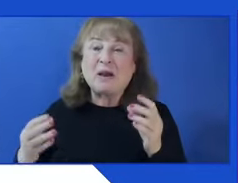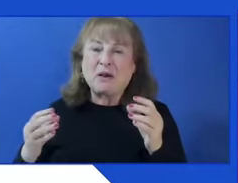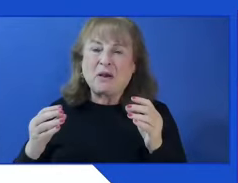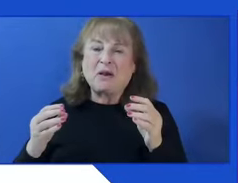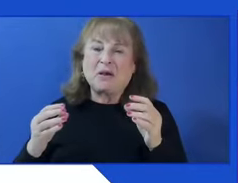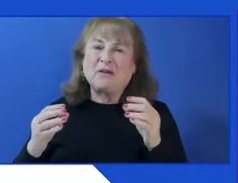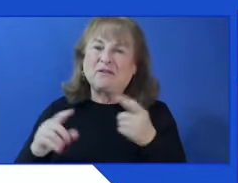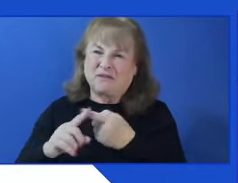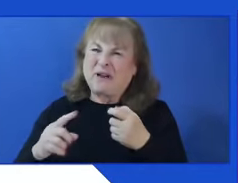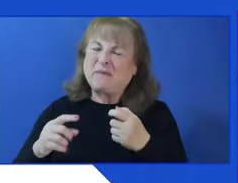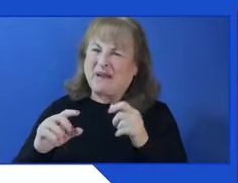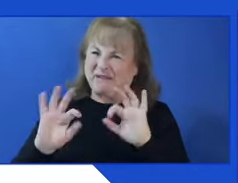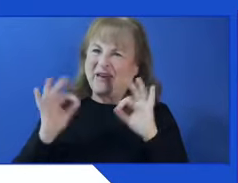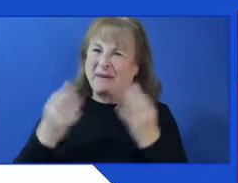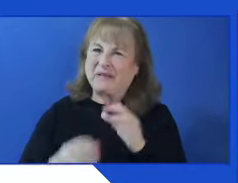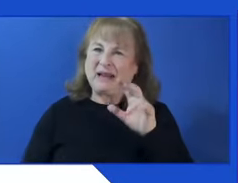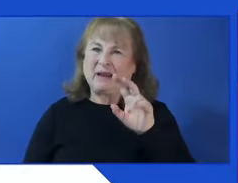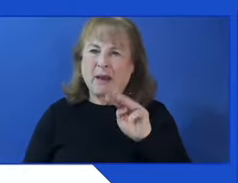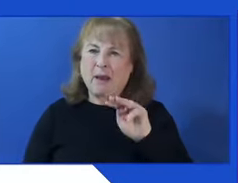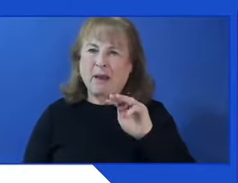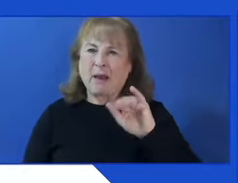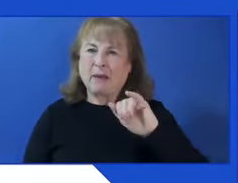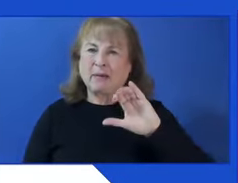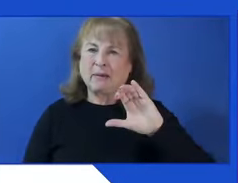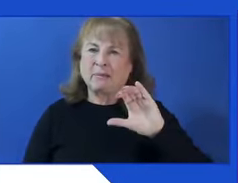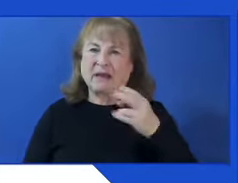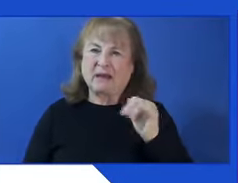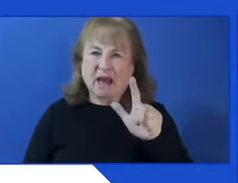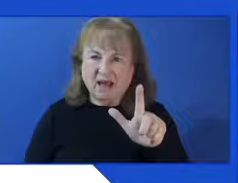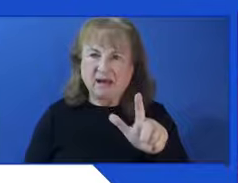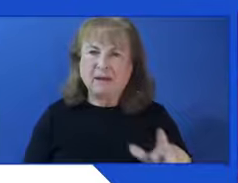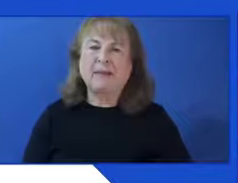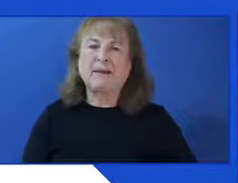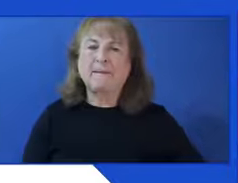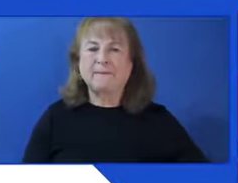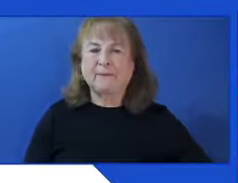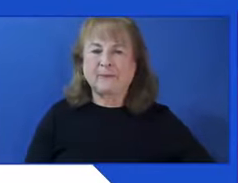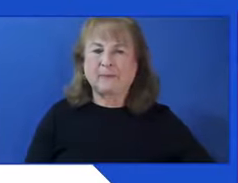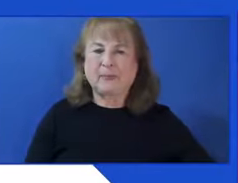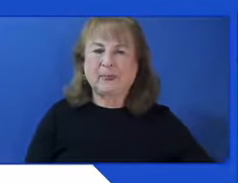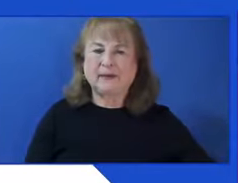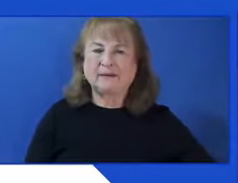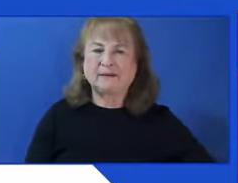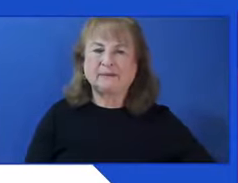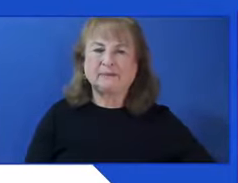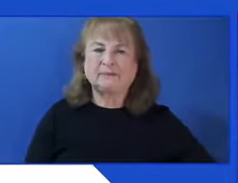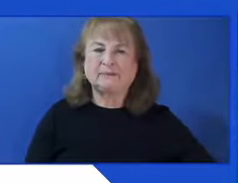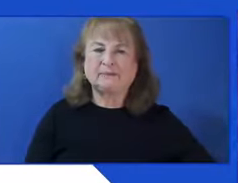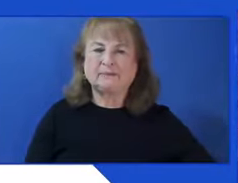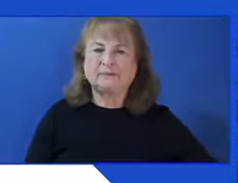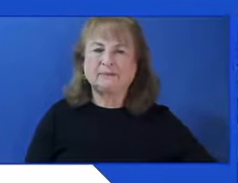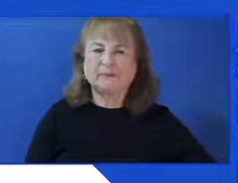family. Mijal Bitton and Arielle Mokhtarzadeh. Please.